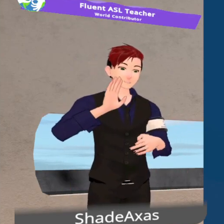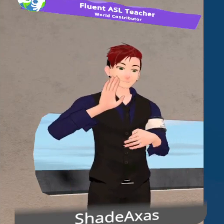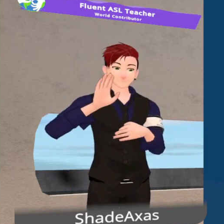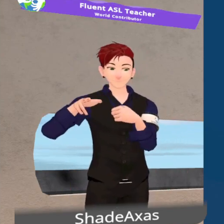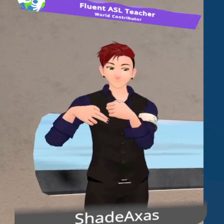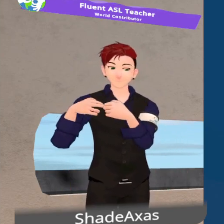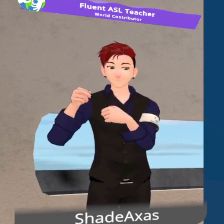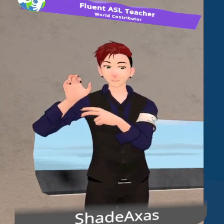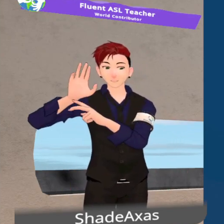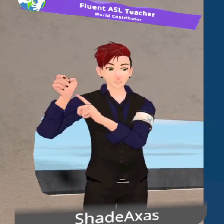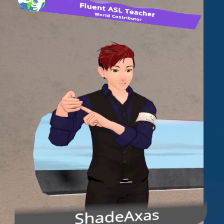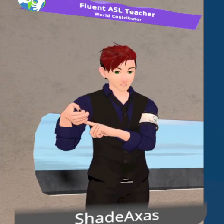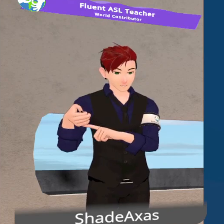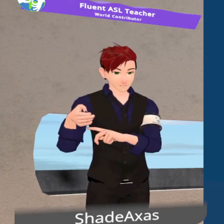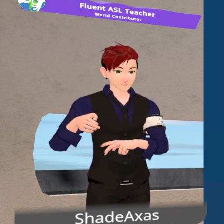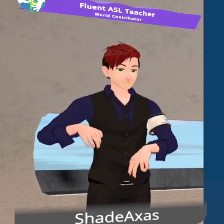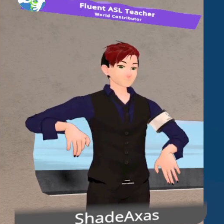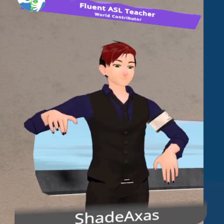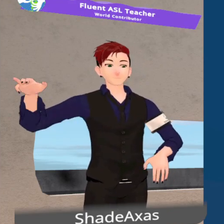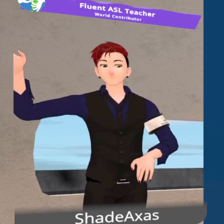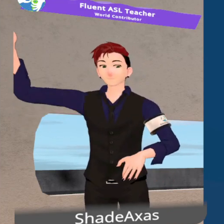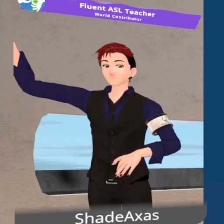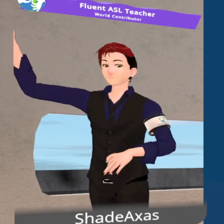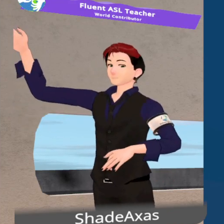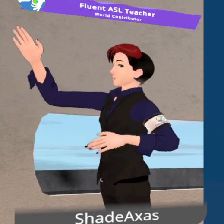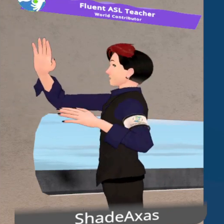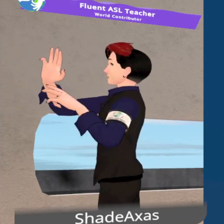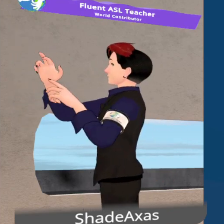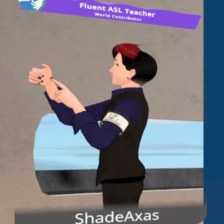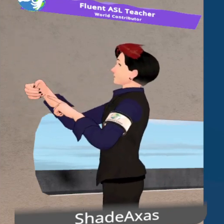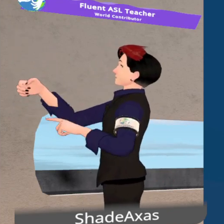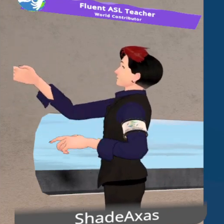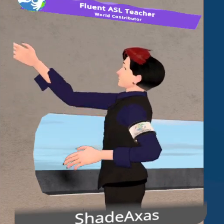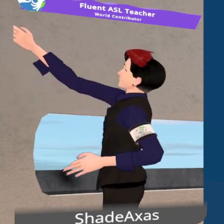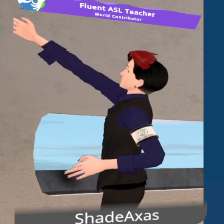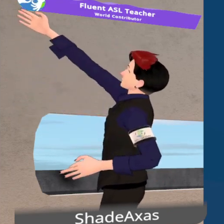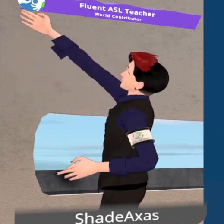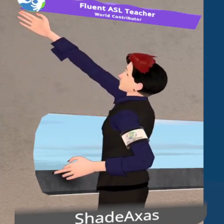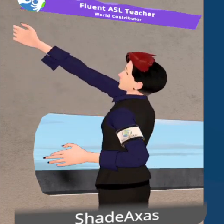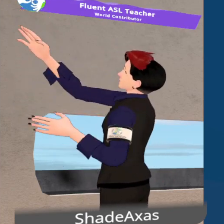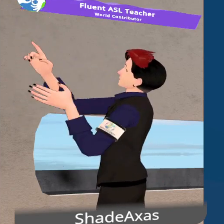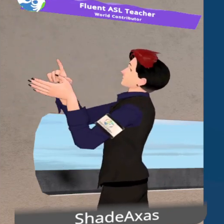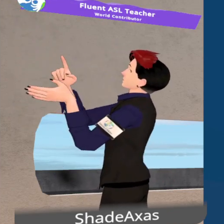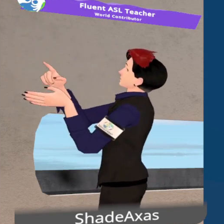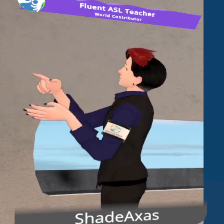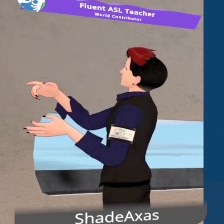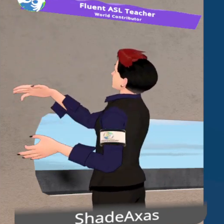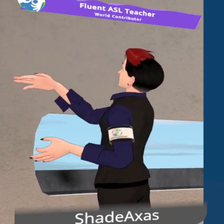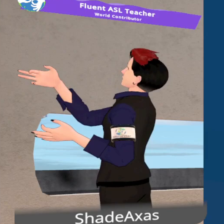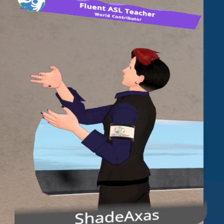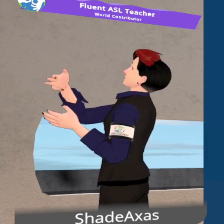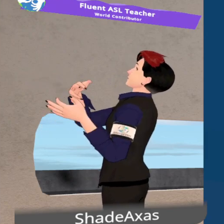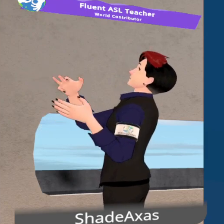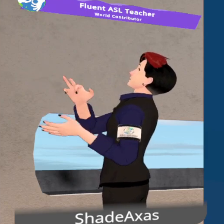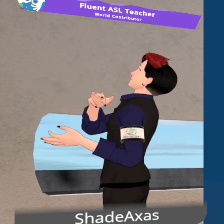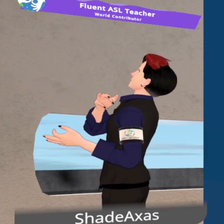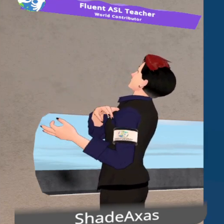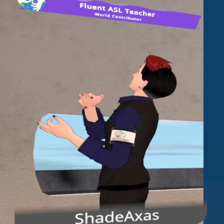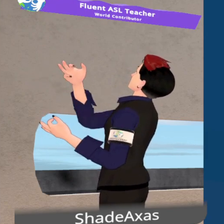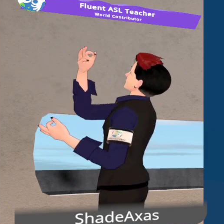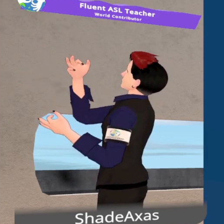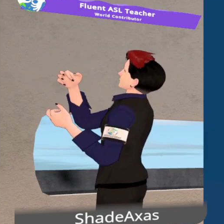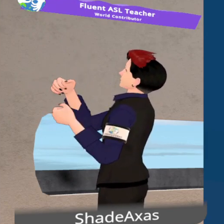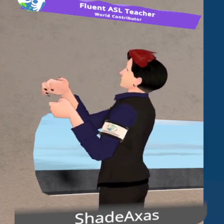Real quick, talk about culture. So, culture, as our wonderful definition is, a